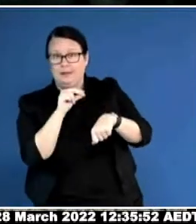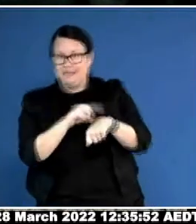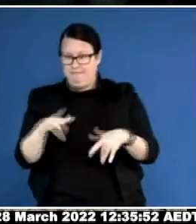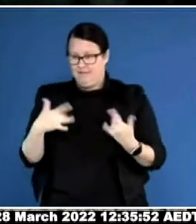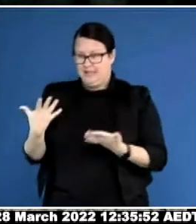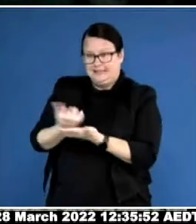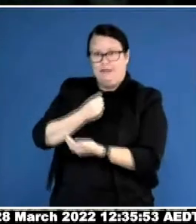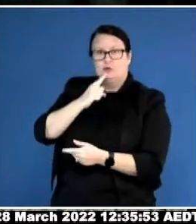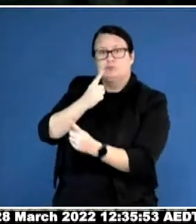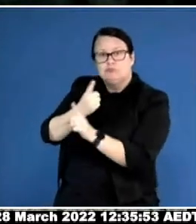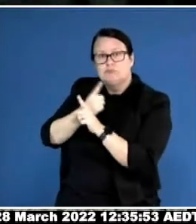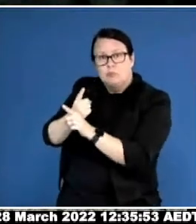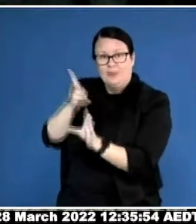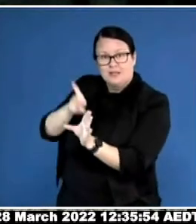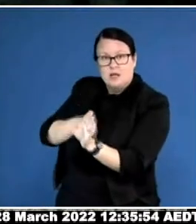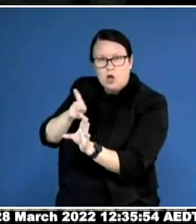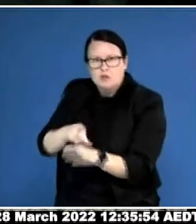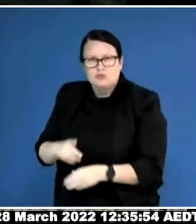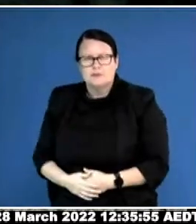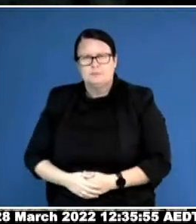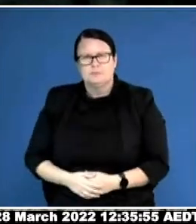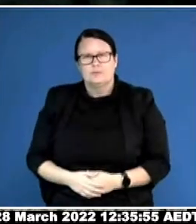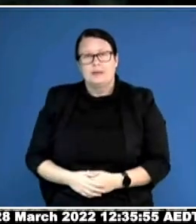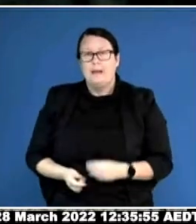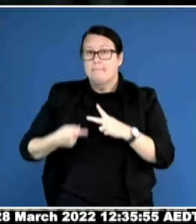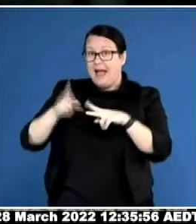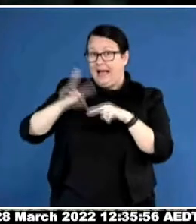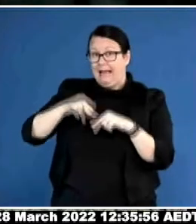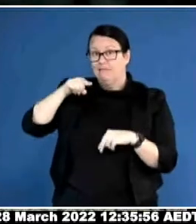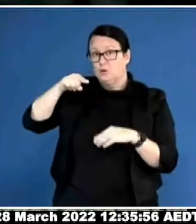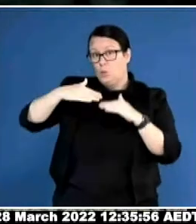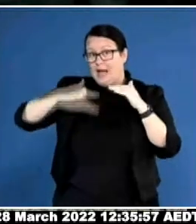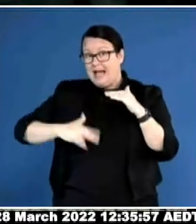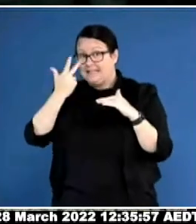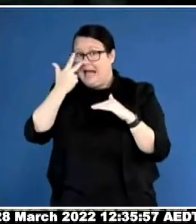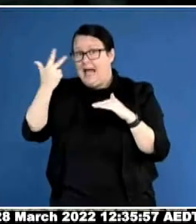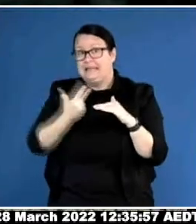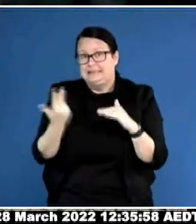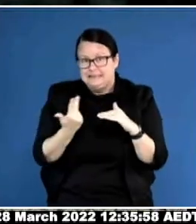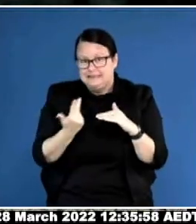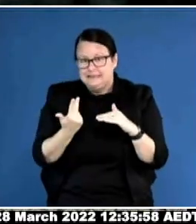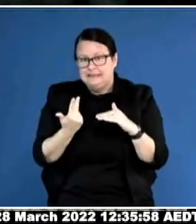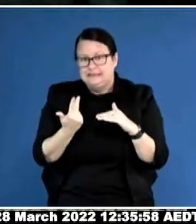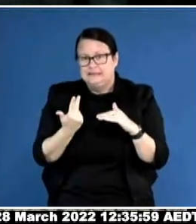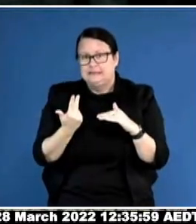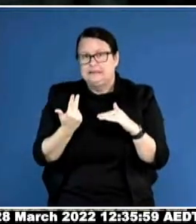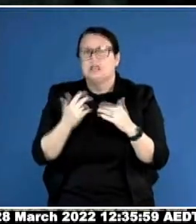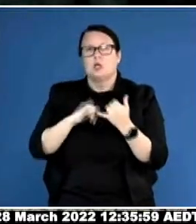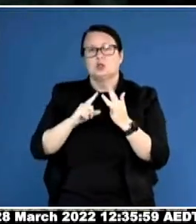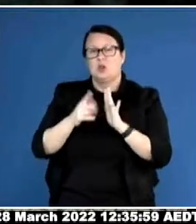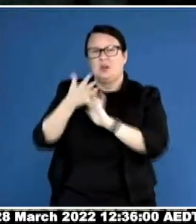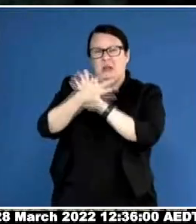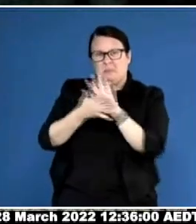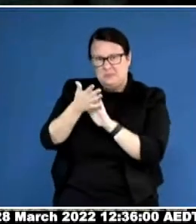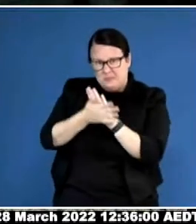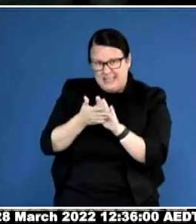this in your statement, that if you'd been under 18 years of age, then in that particular relationship with the